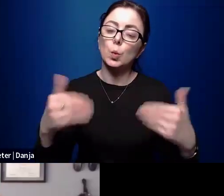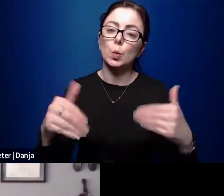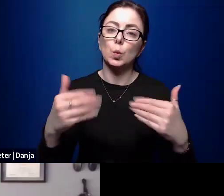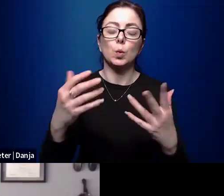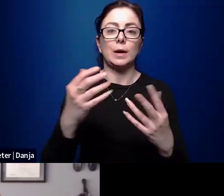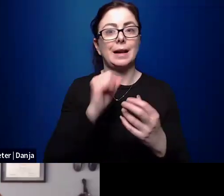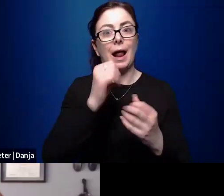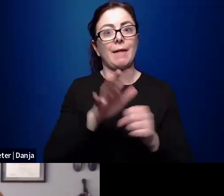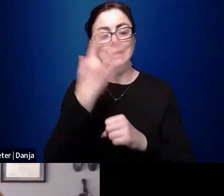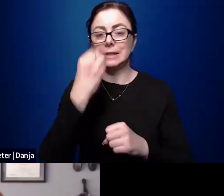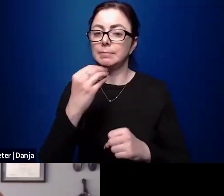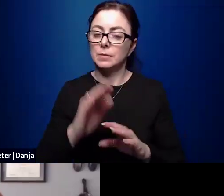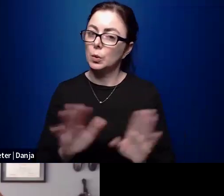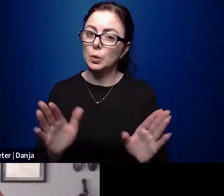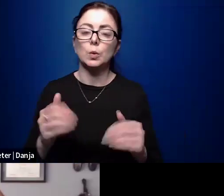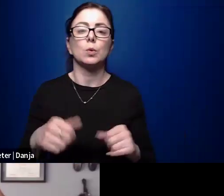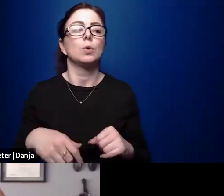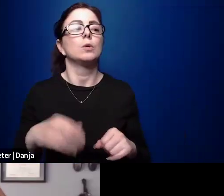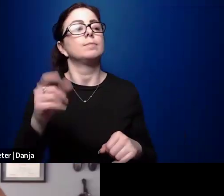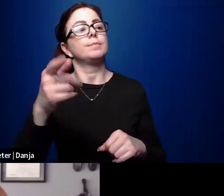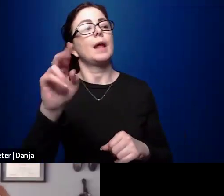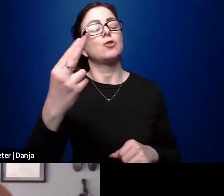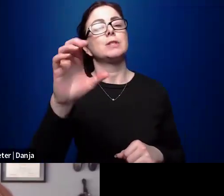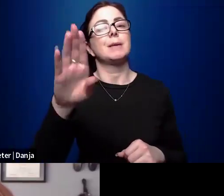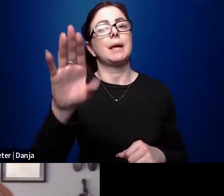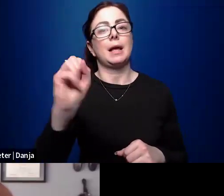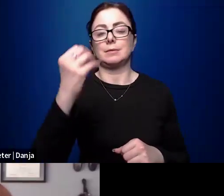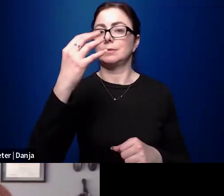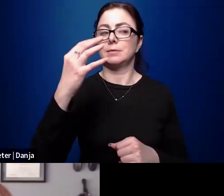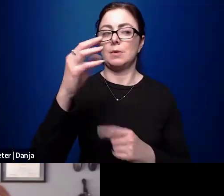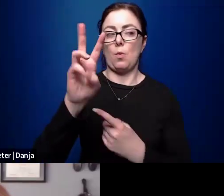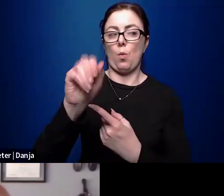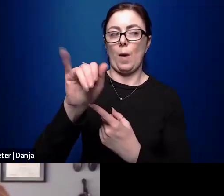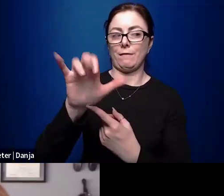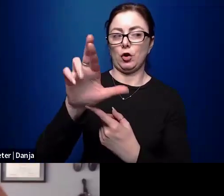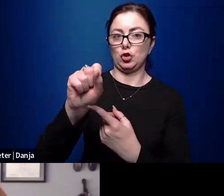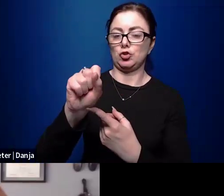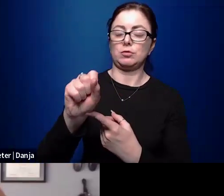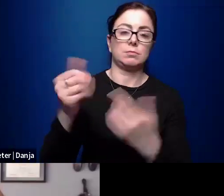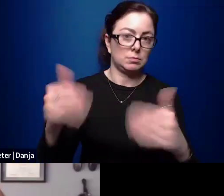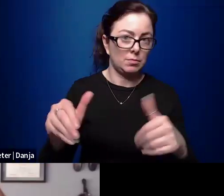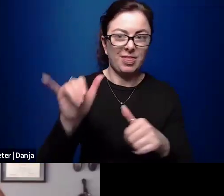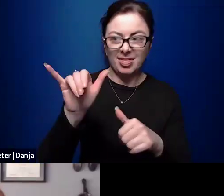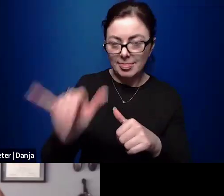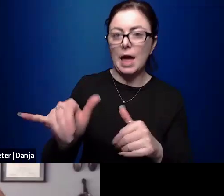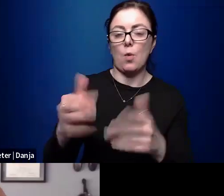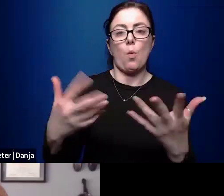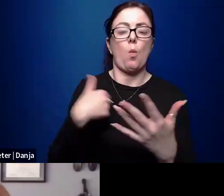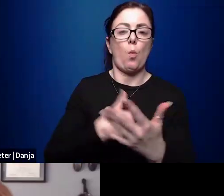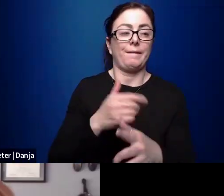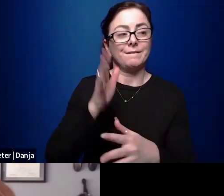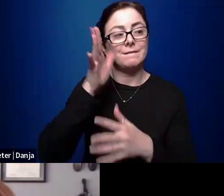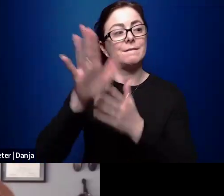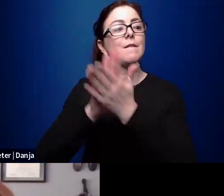Disability, Medicaid disability, and how those avenues are what we eventually had to use